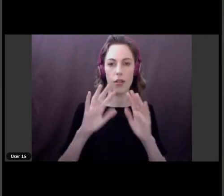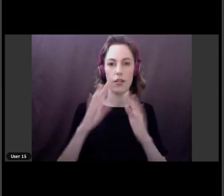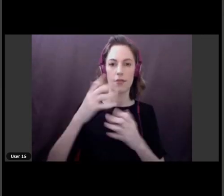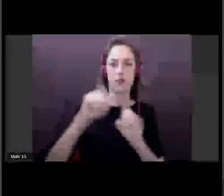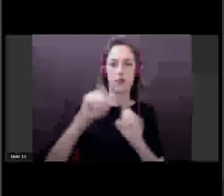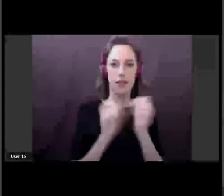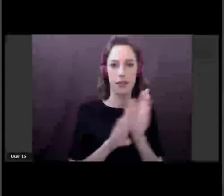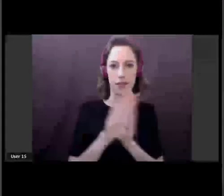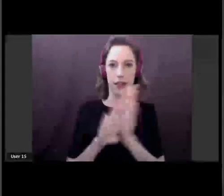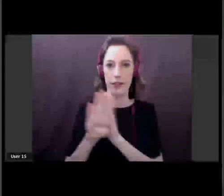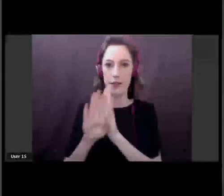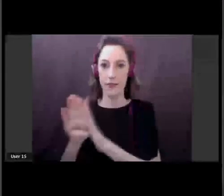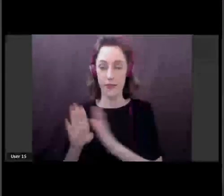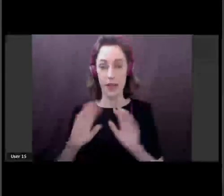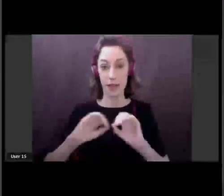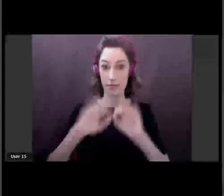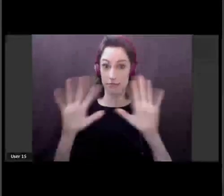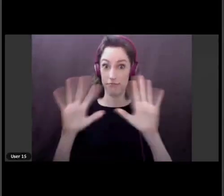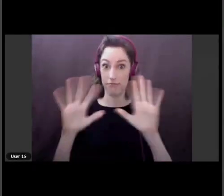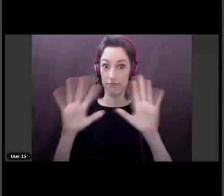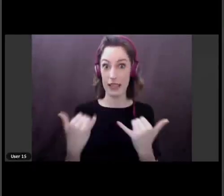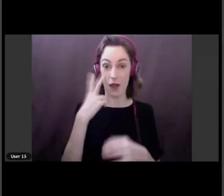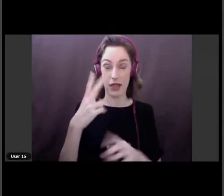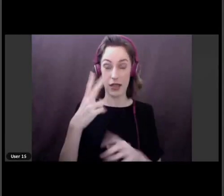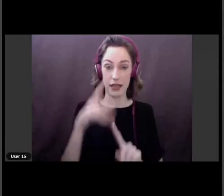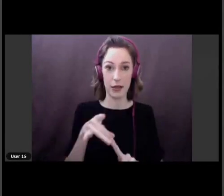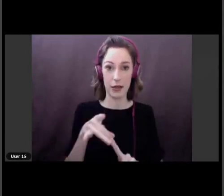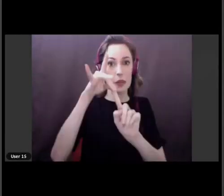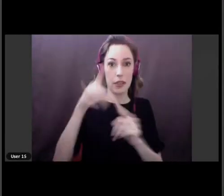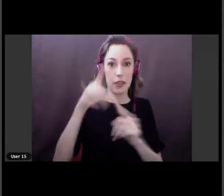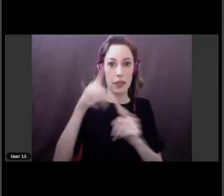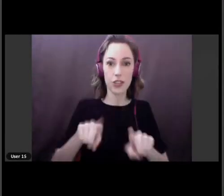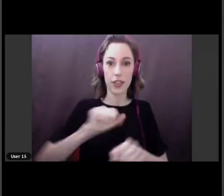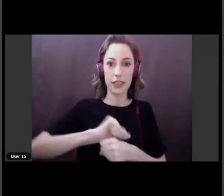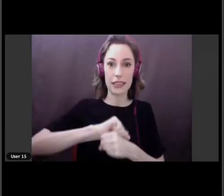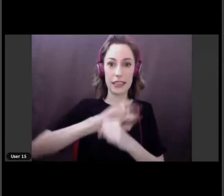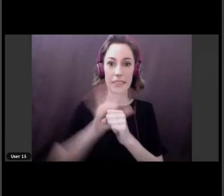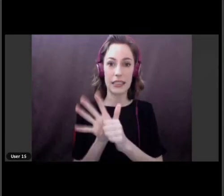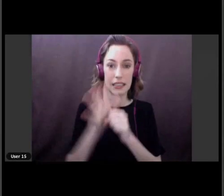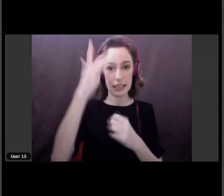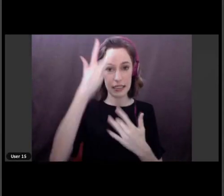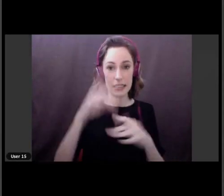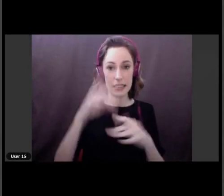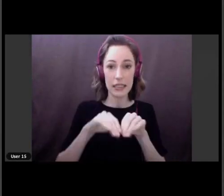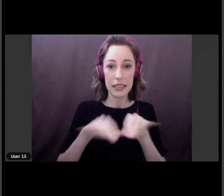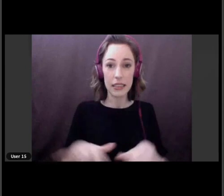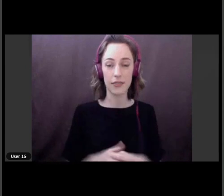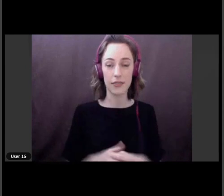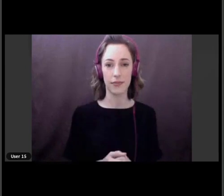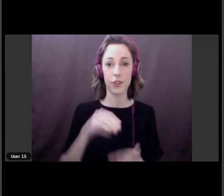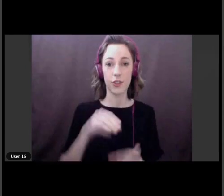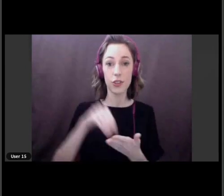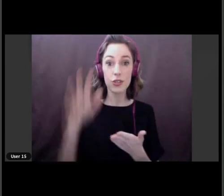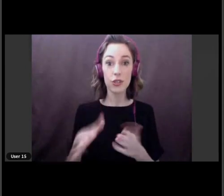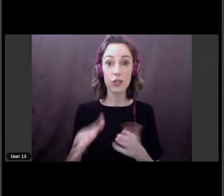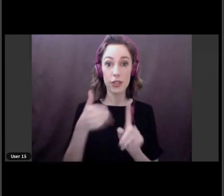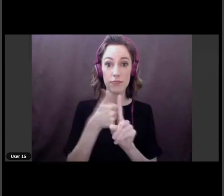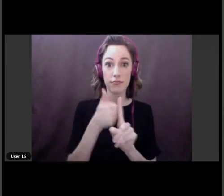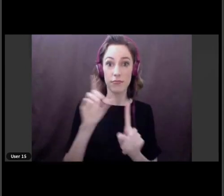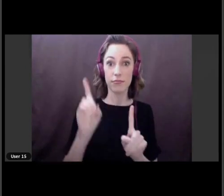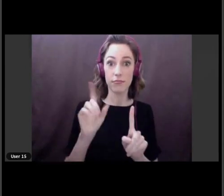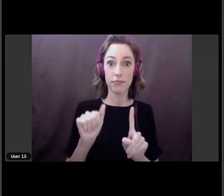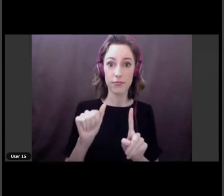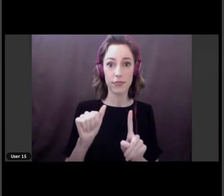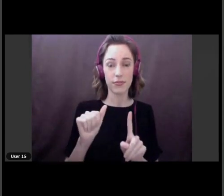pandemic, especially for students with disabilities who can least afford to be left behind in the pivot to remote and